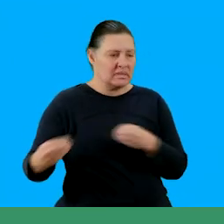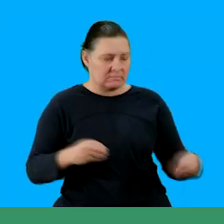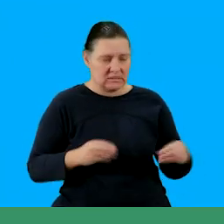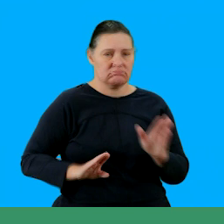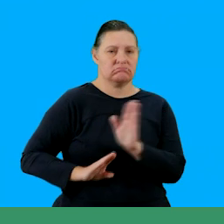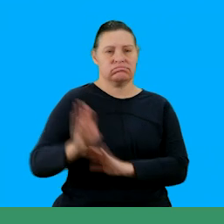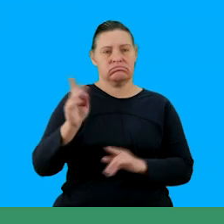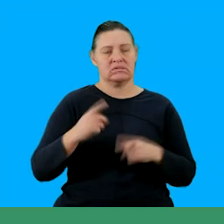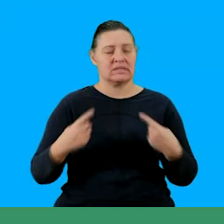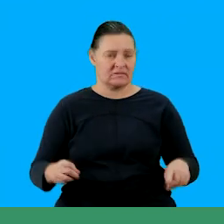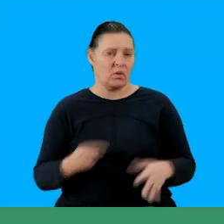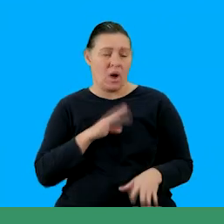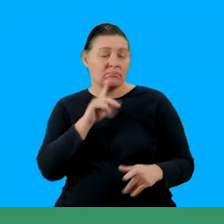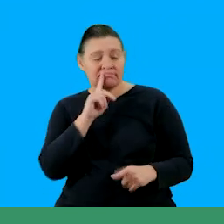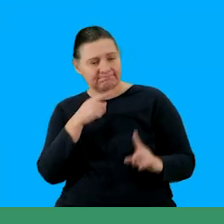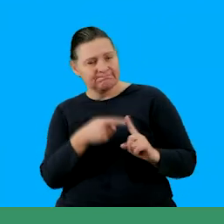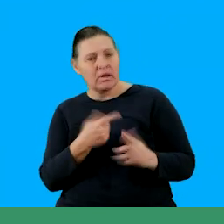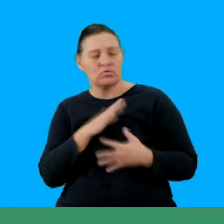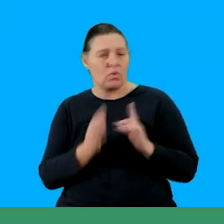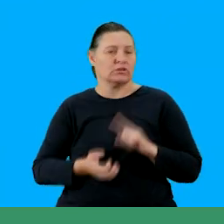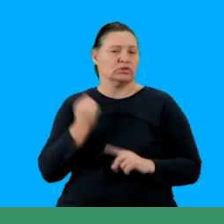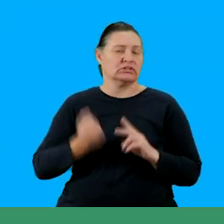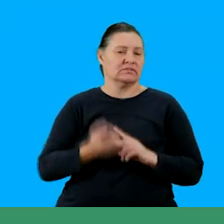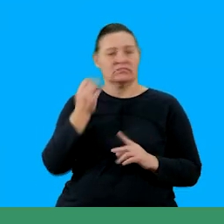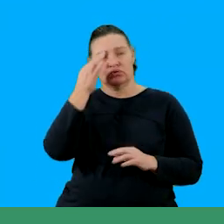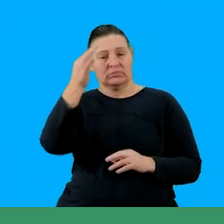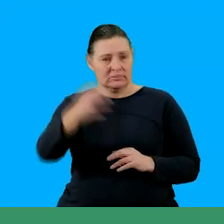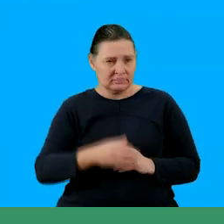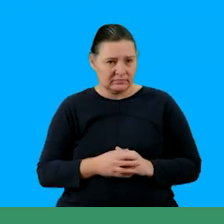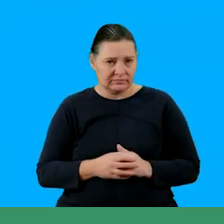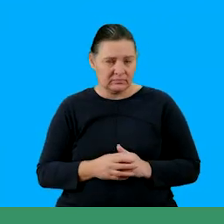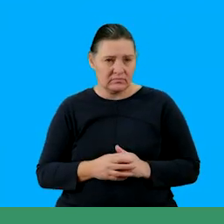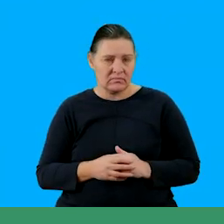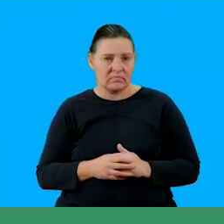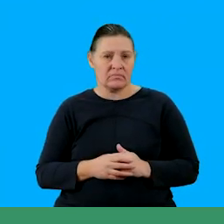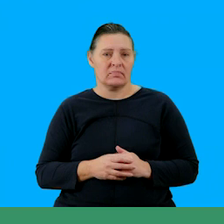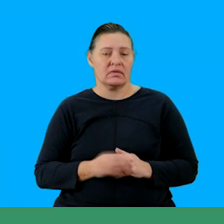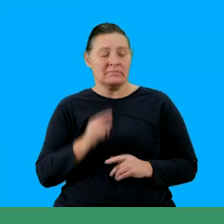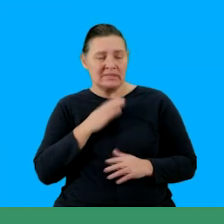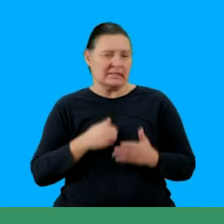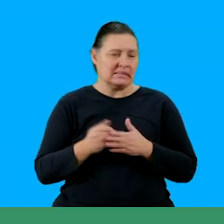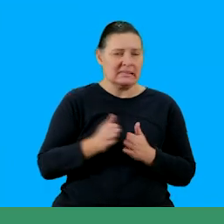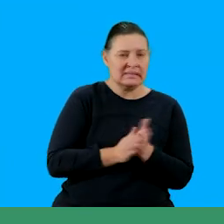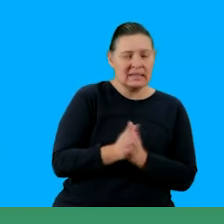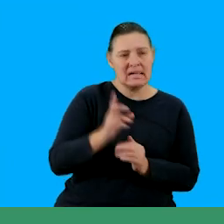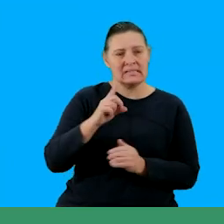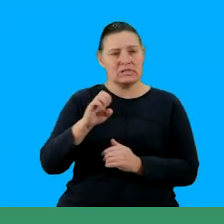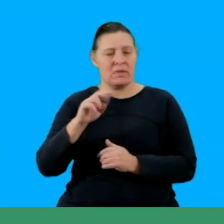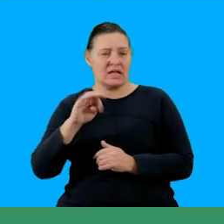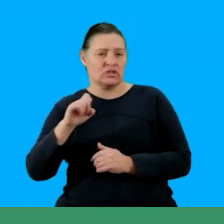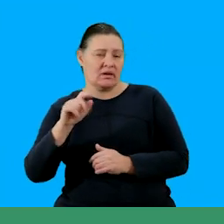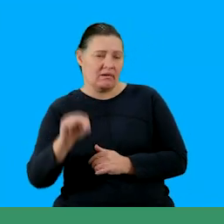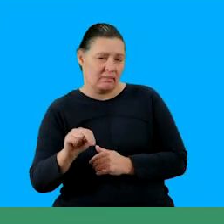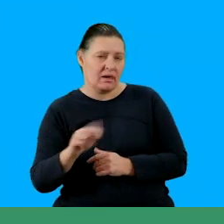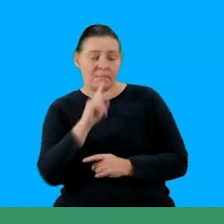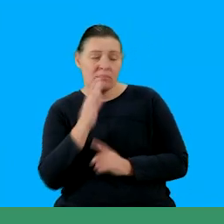her business a success as she was determined to achieve her dream. So this determination, the word